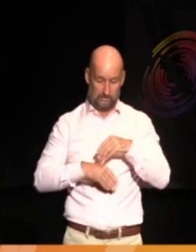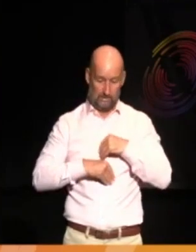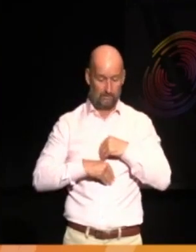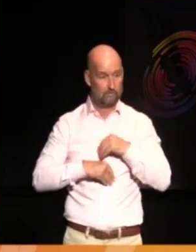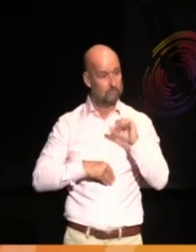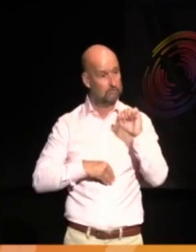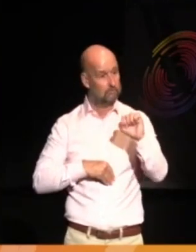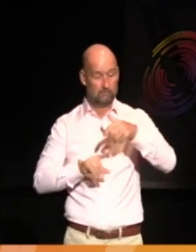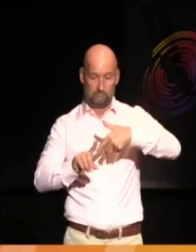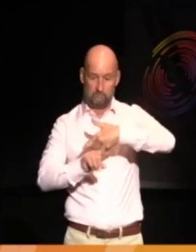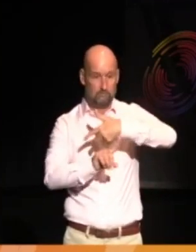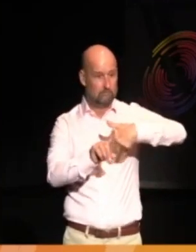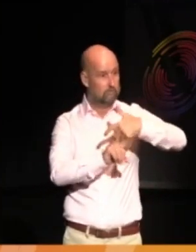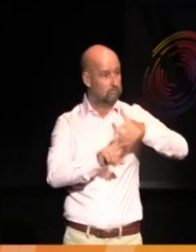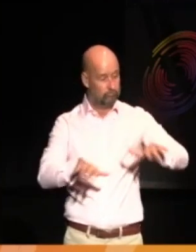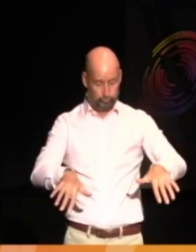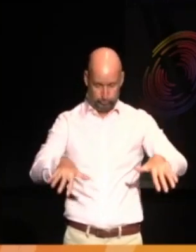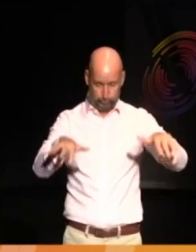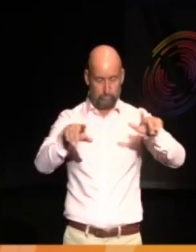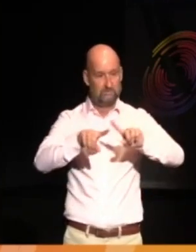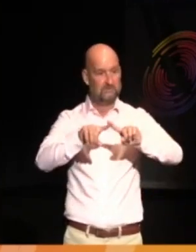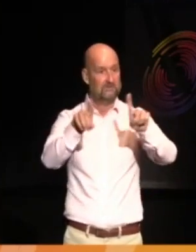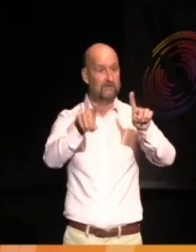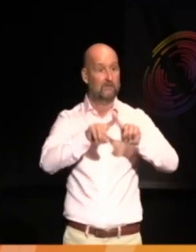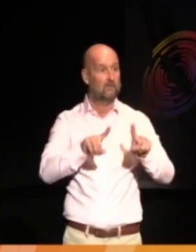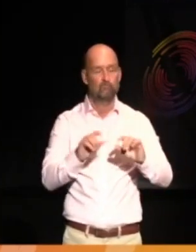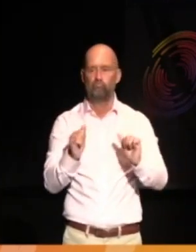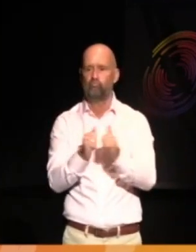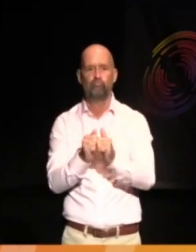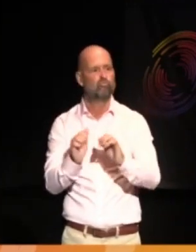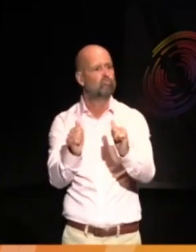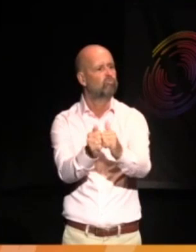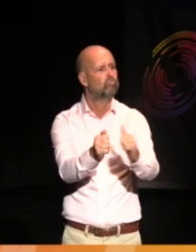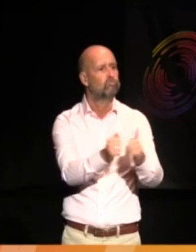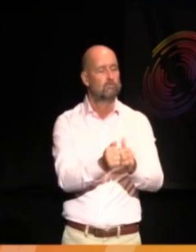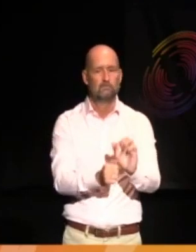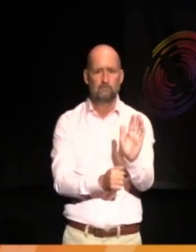different backgrounds and different experiences, and we don't have to all agree with each other about everything either.